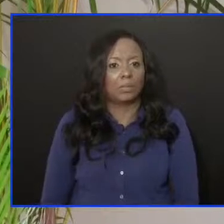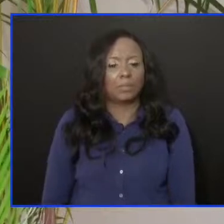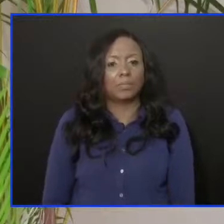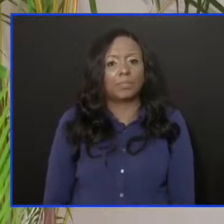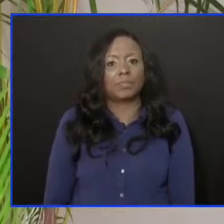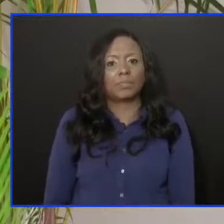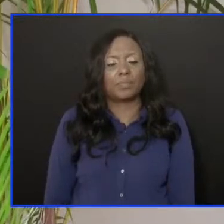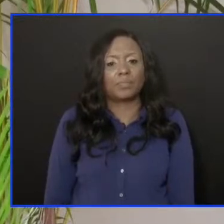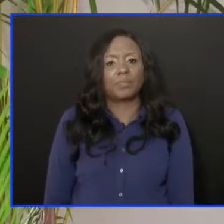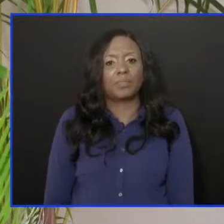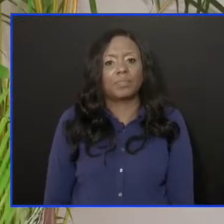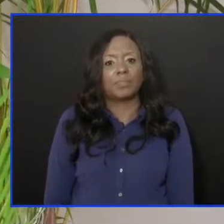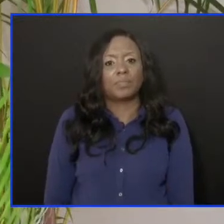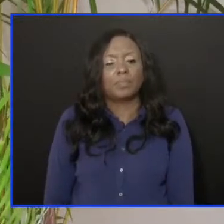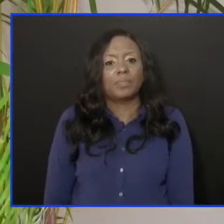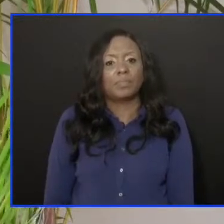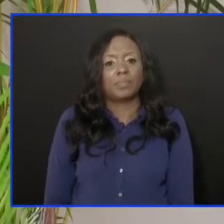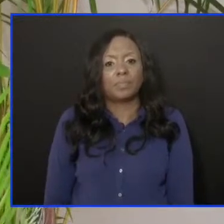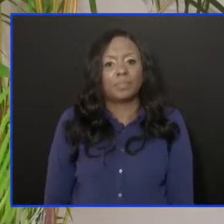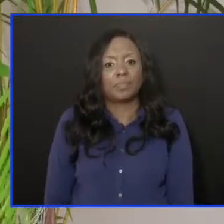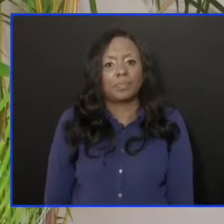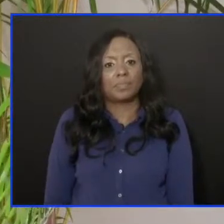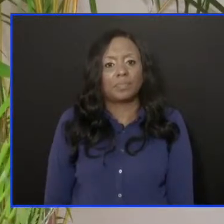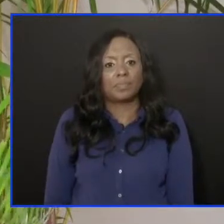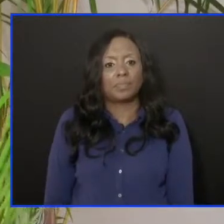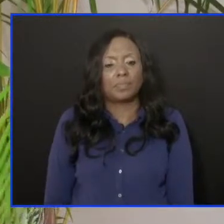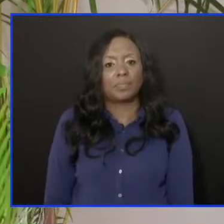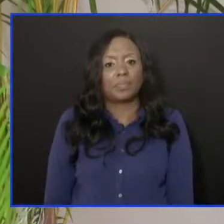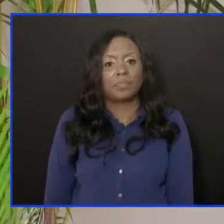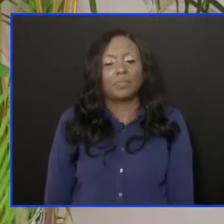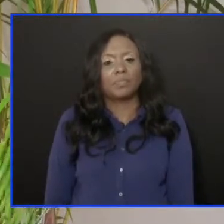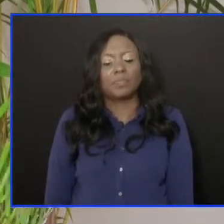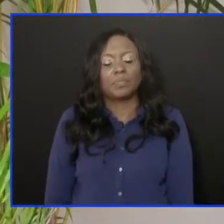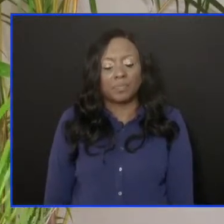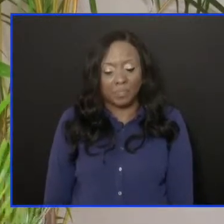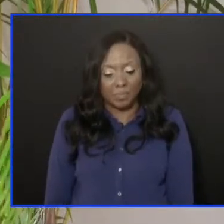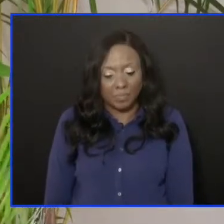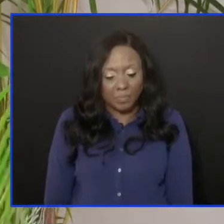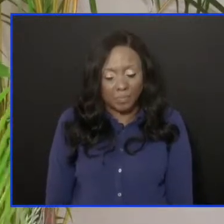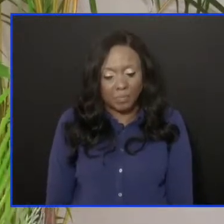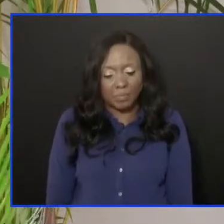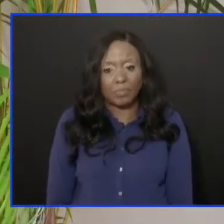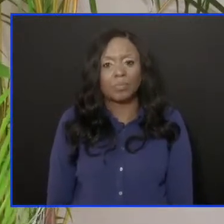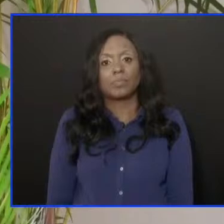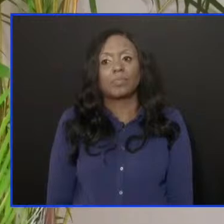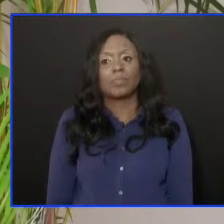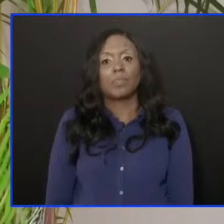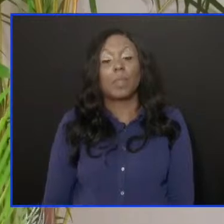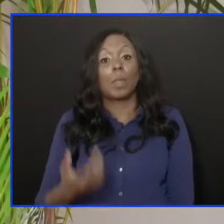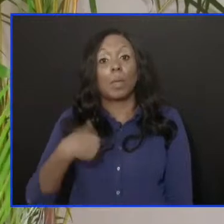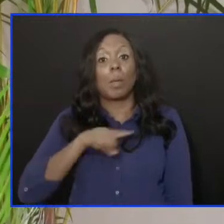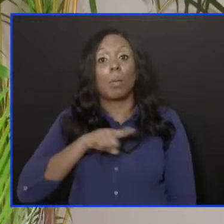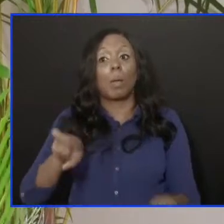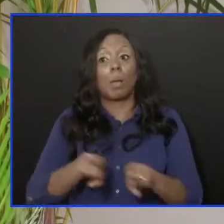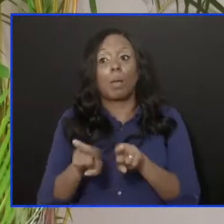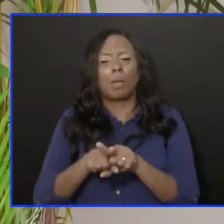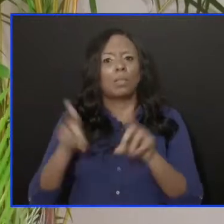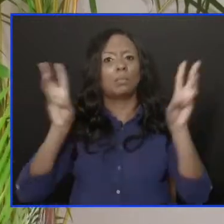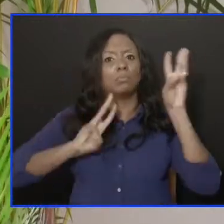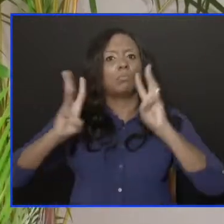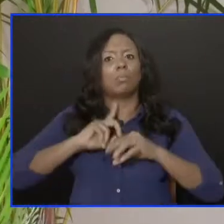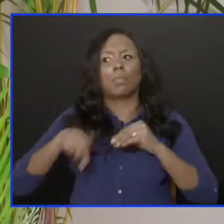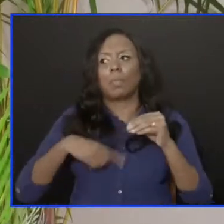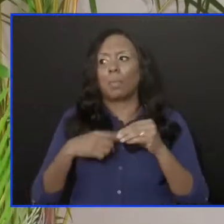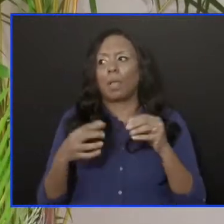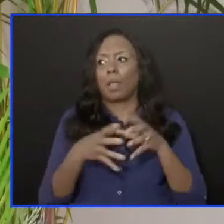called COVID-19. We were also concerned that with the wide variety of healthcare